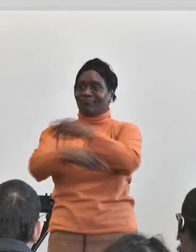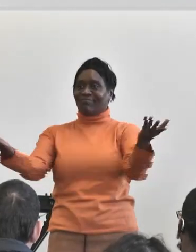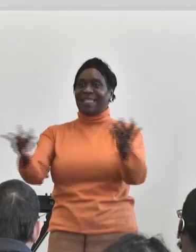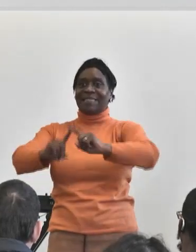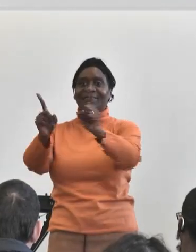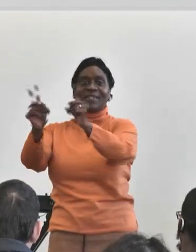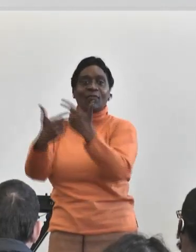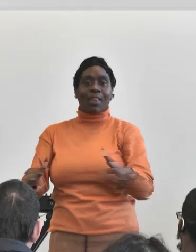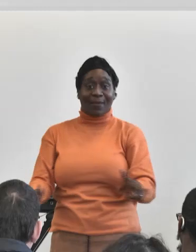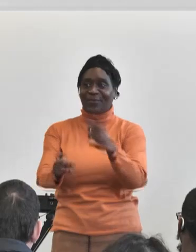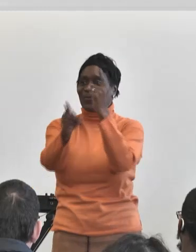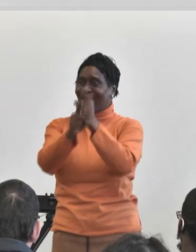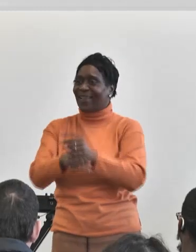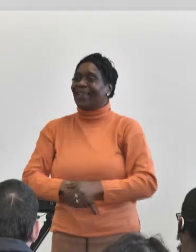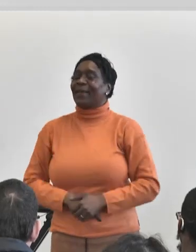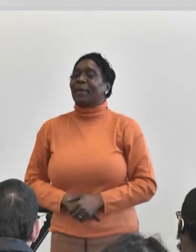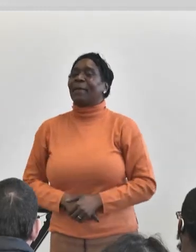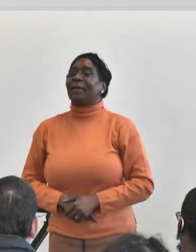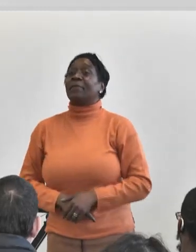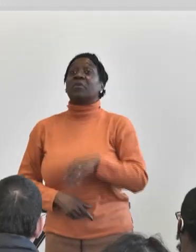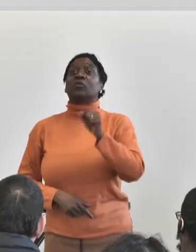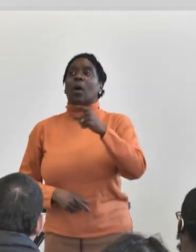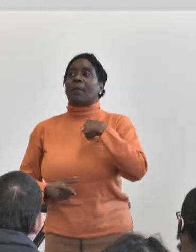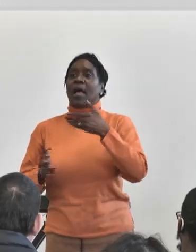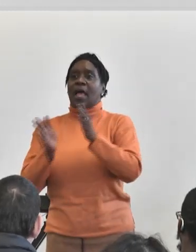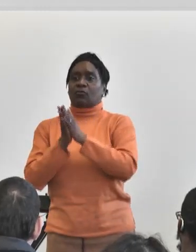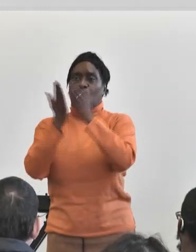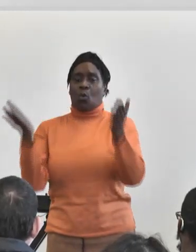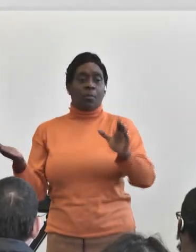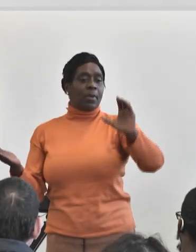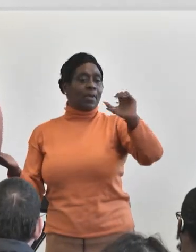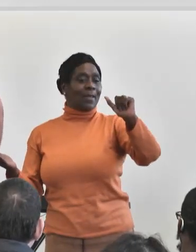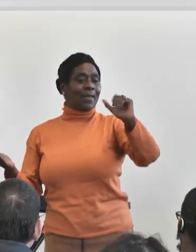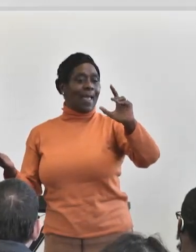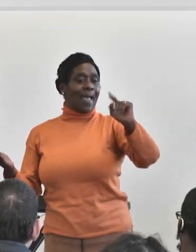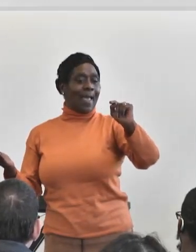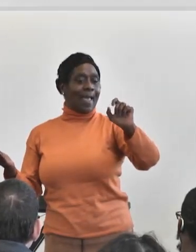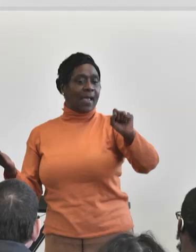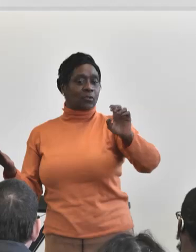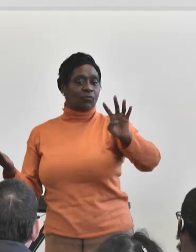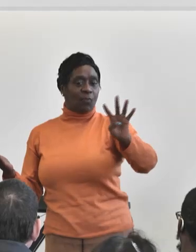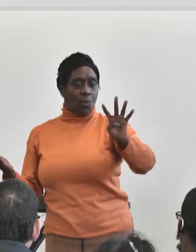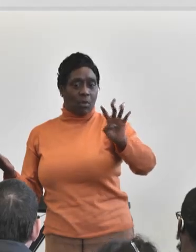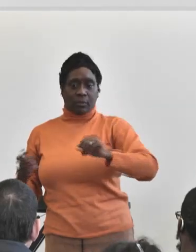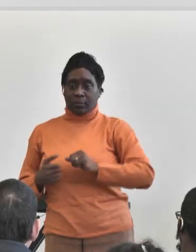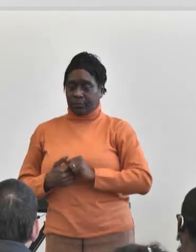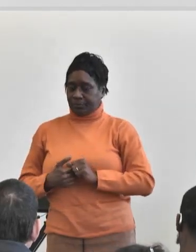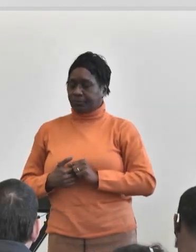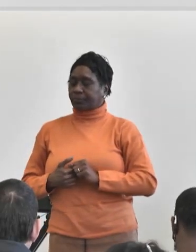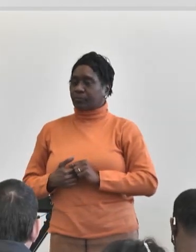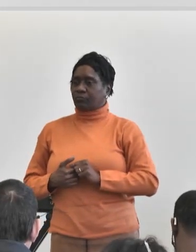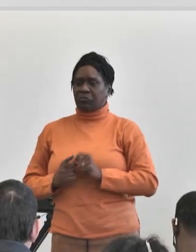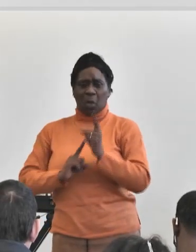different languages. En diferentes lenguajes. And so I'm going to ask you to open to Acts chapter 4. Te voy a pedir que abran Hechos 4. And